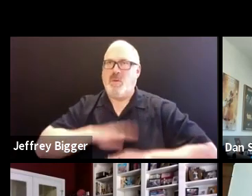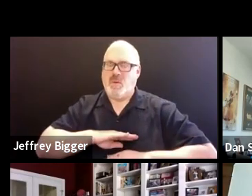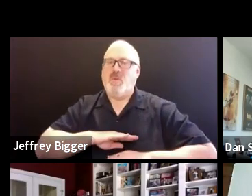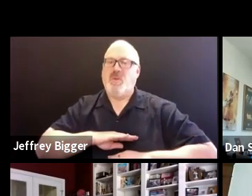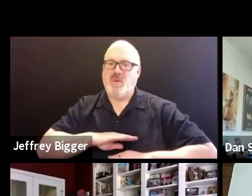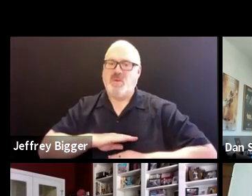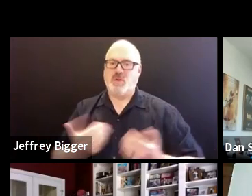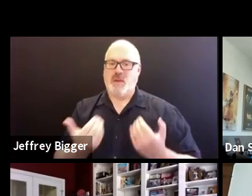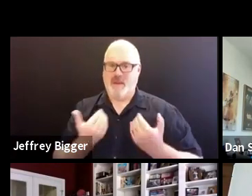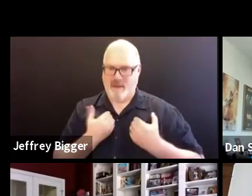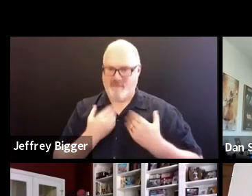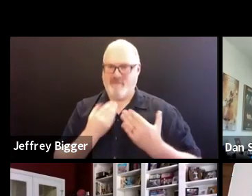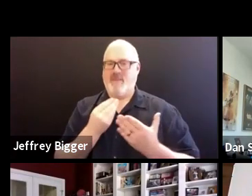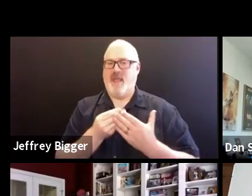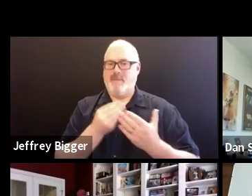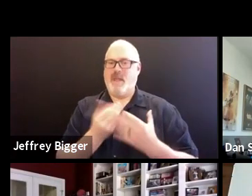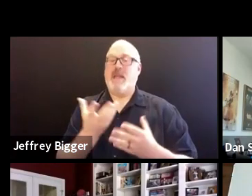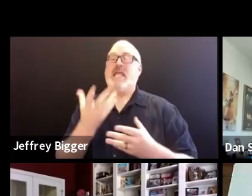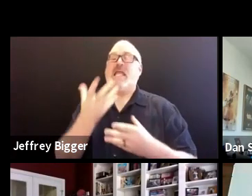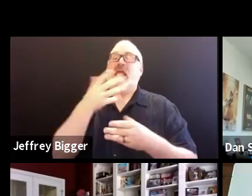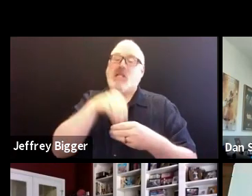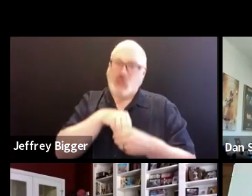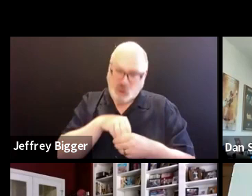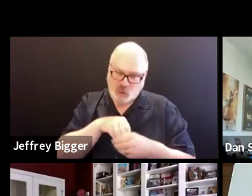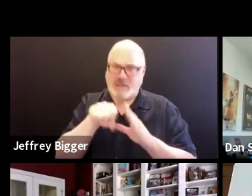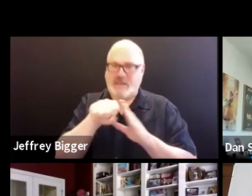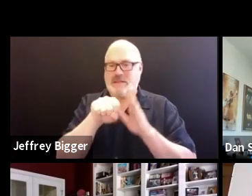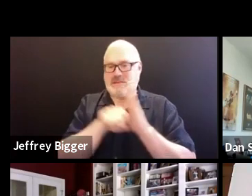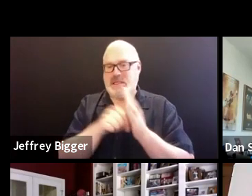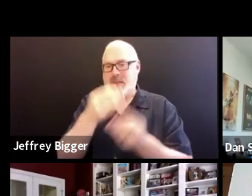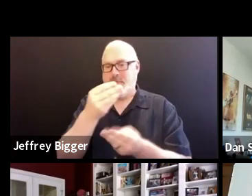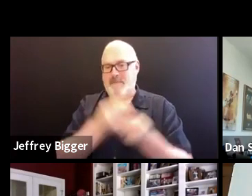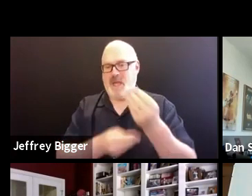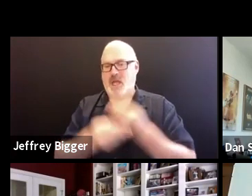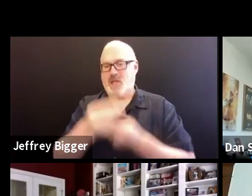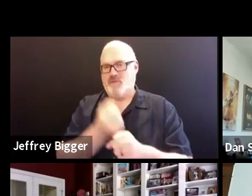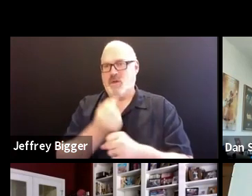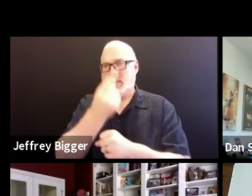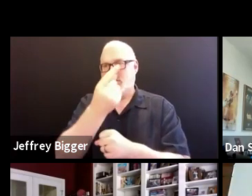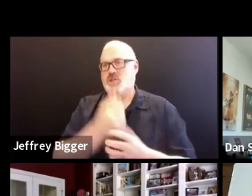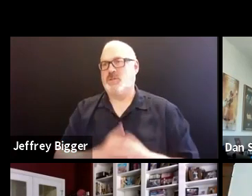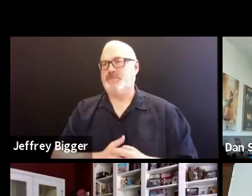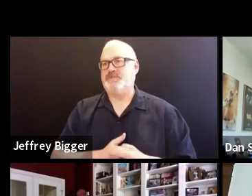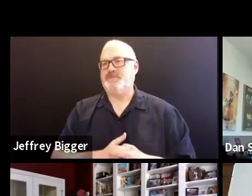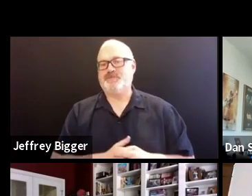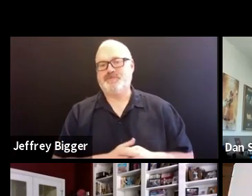to have that money included in the state budget for next year.